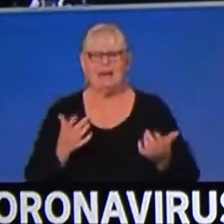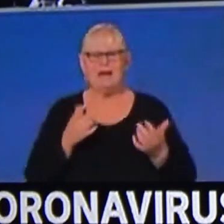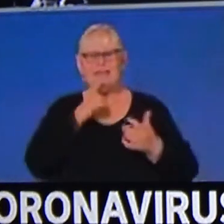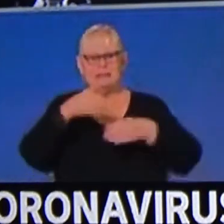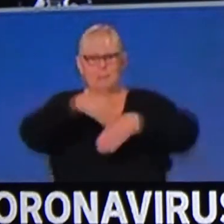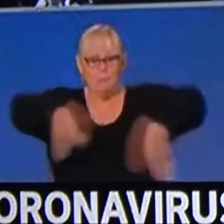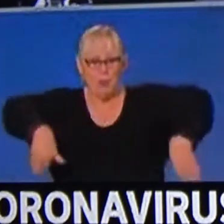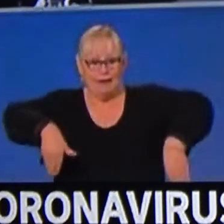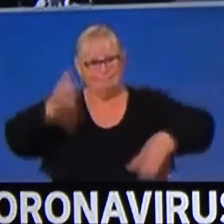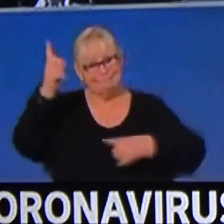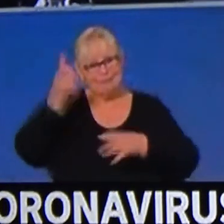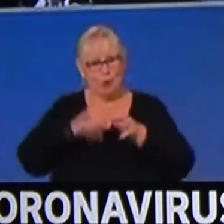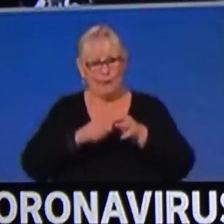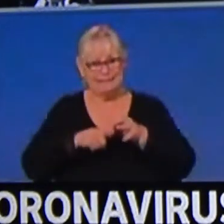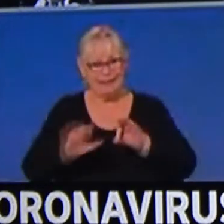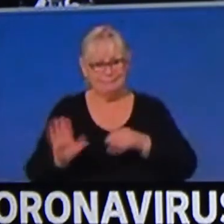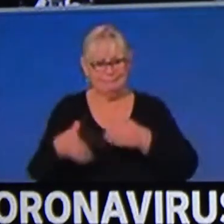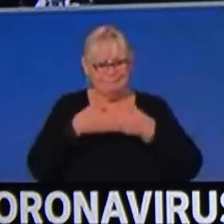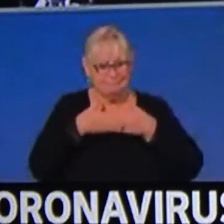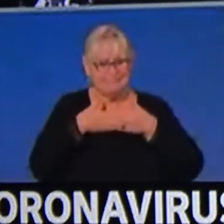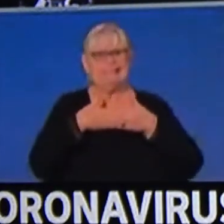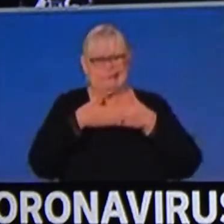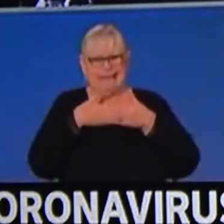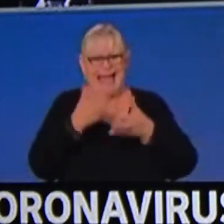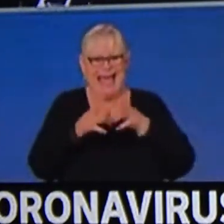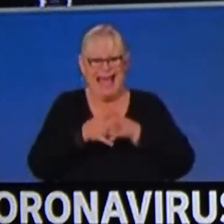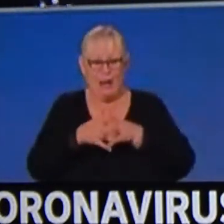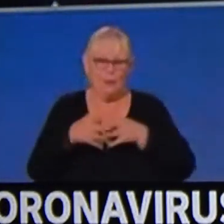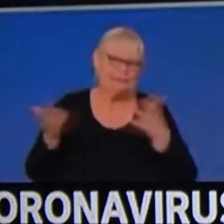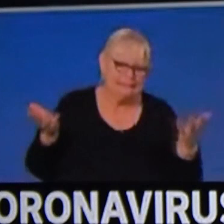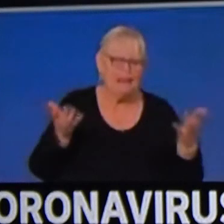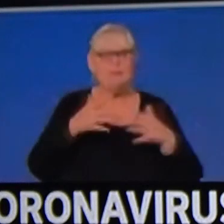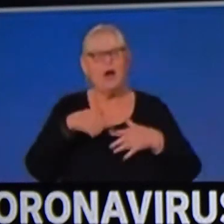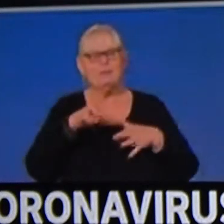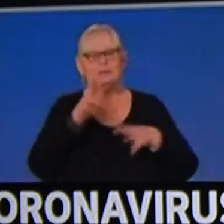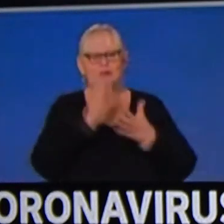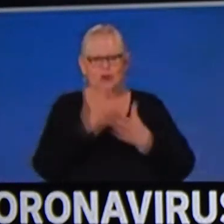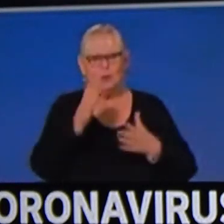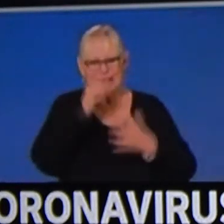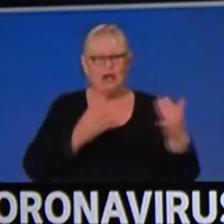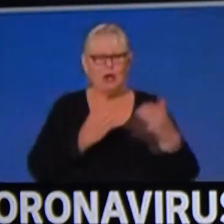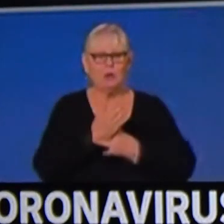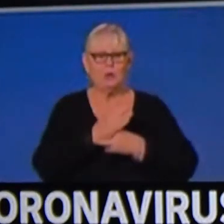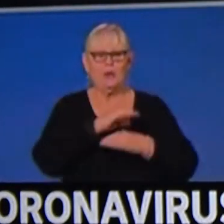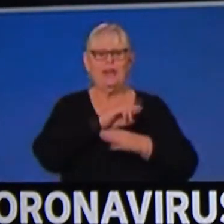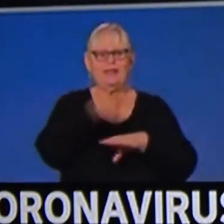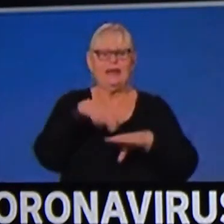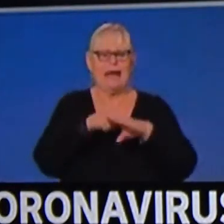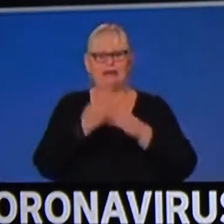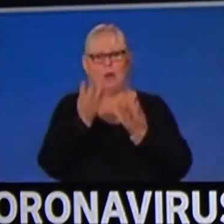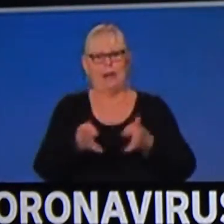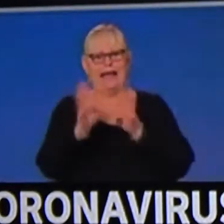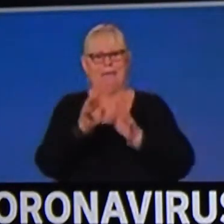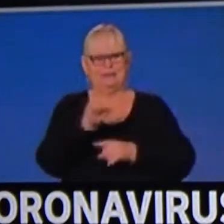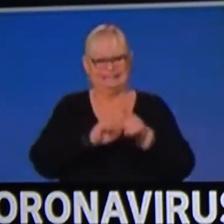border closure issues for a number of states which also have to be resolved, and I'm sure we'll be able to deal with that through the National Cabinet as well. But